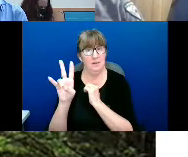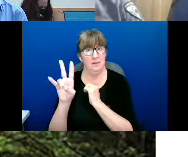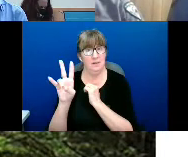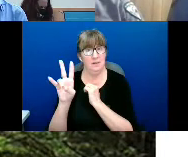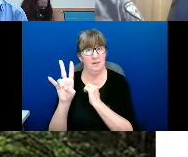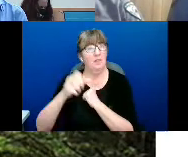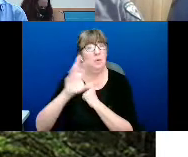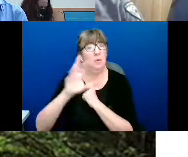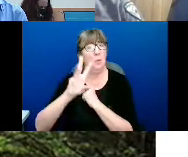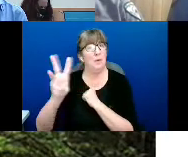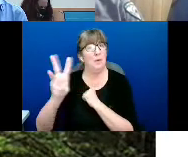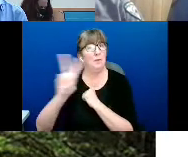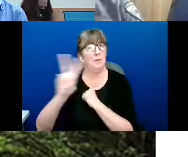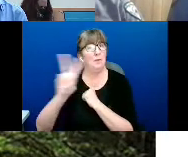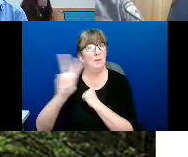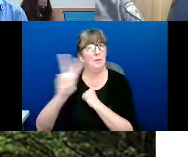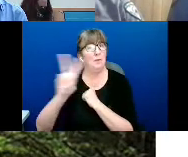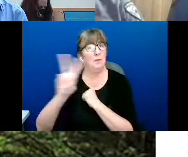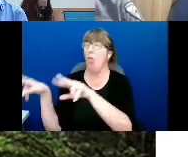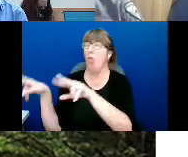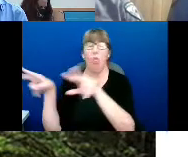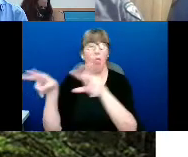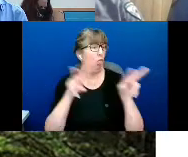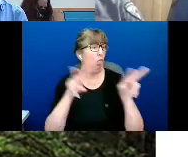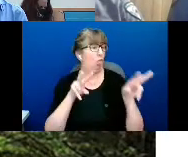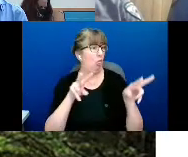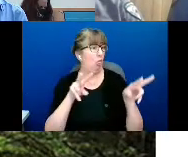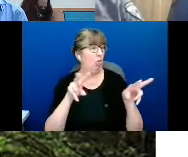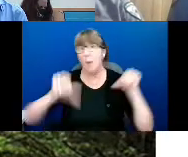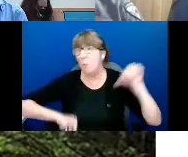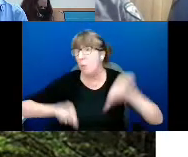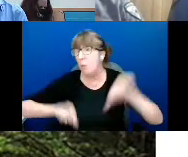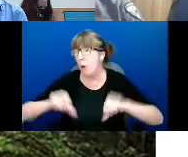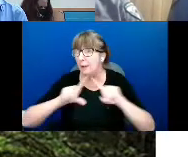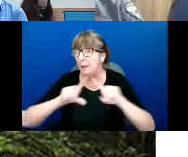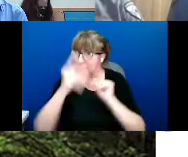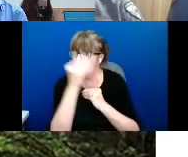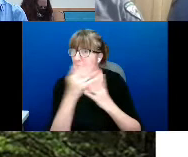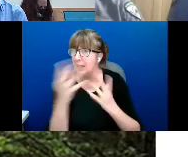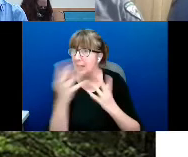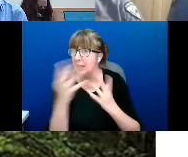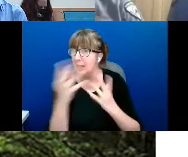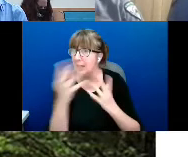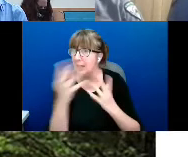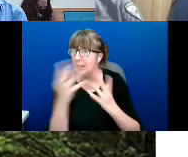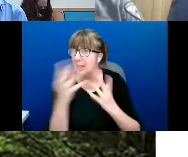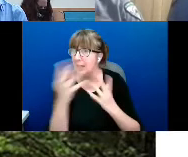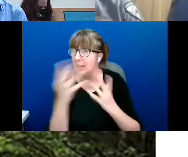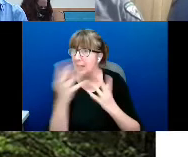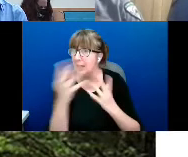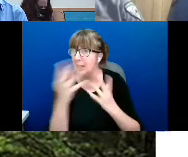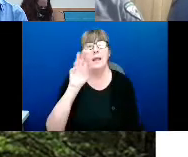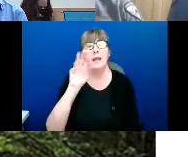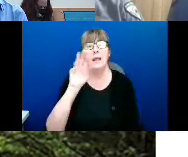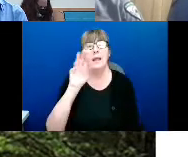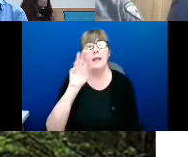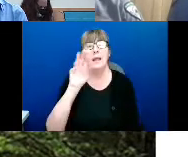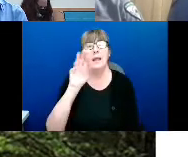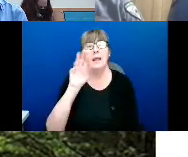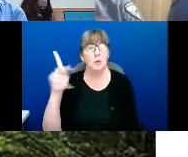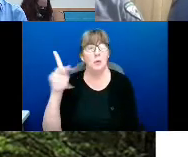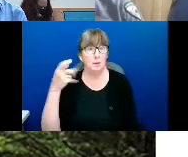saying anything, but Camp Creek State Park and Forest is one of the best maintained areas you'll find